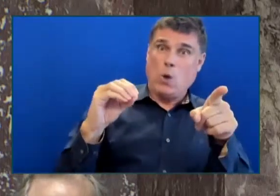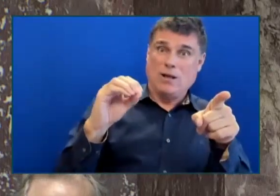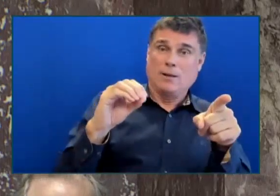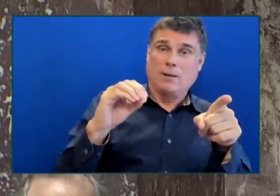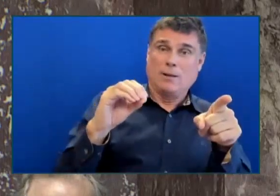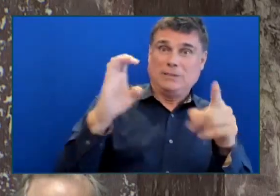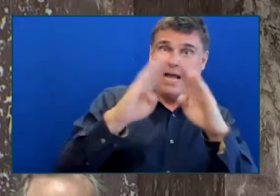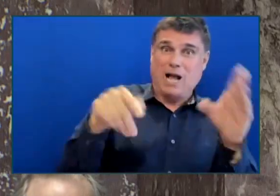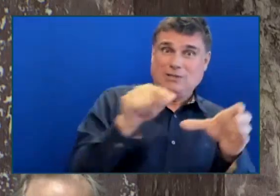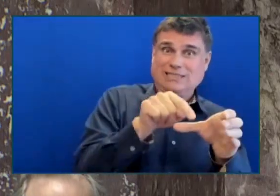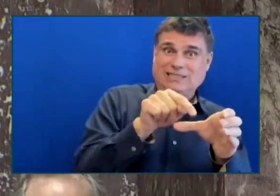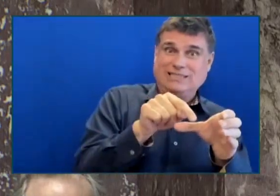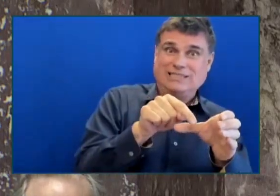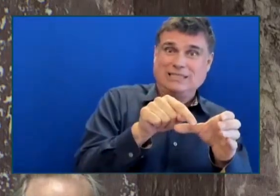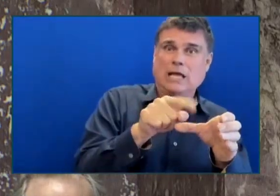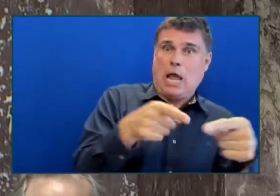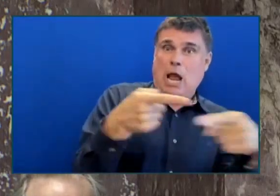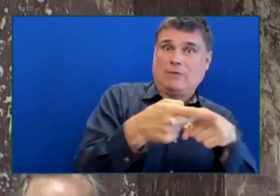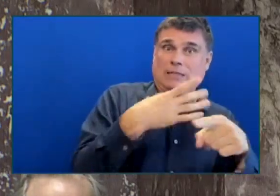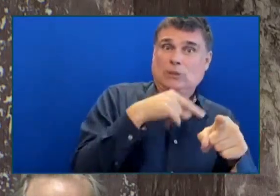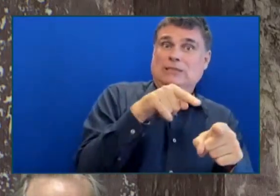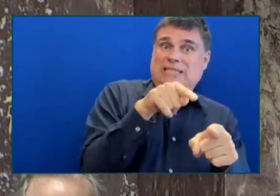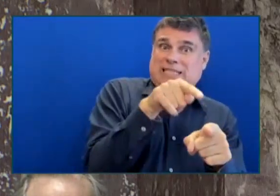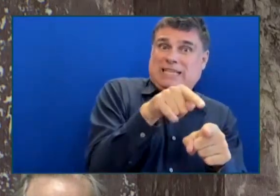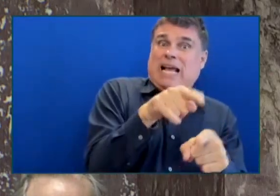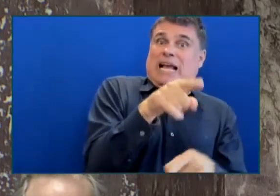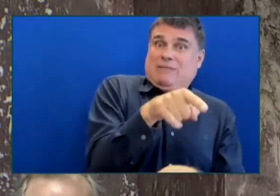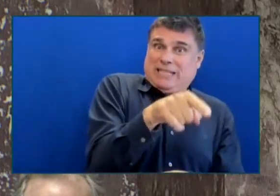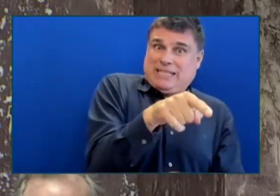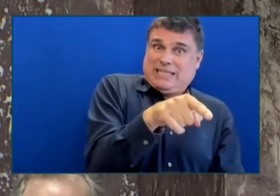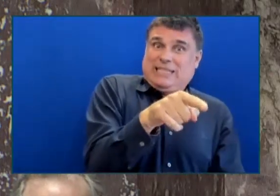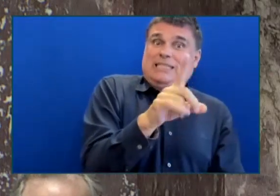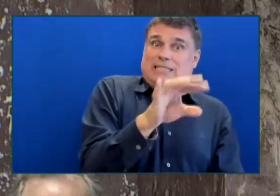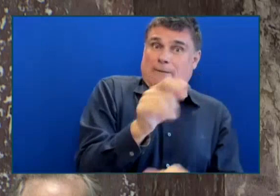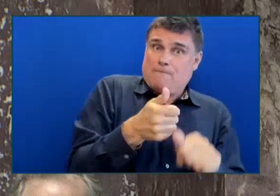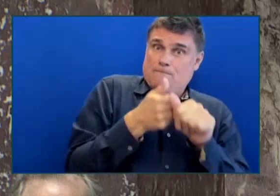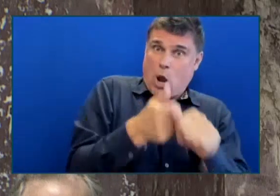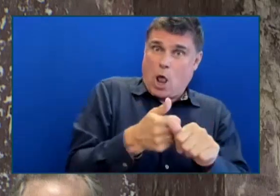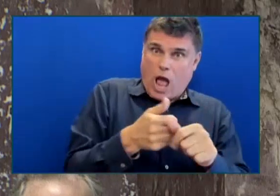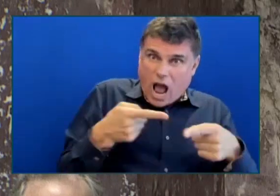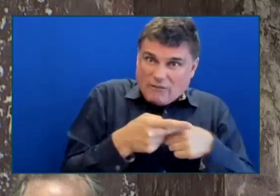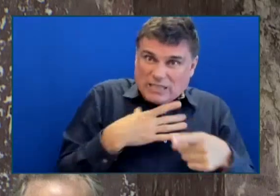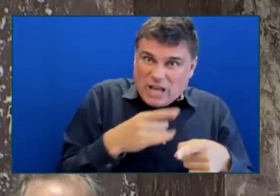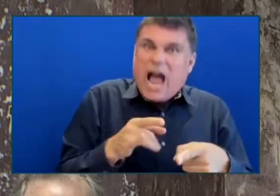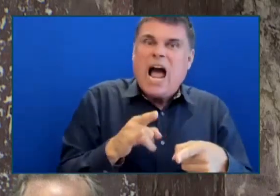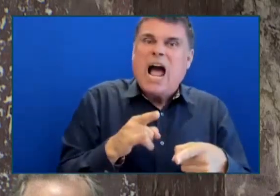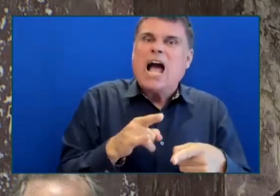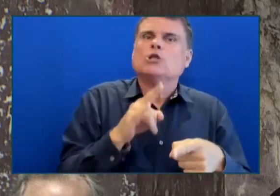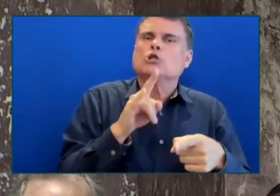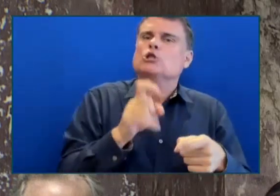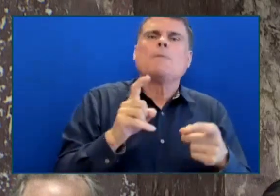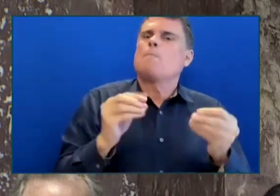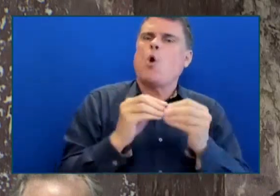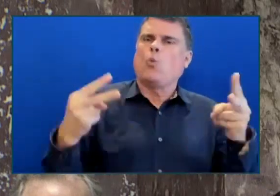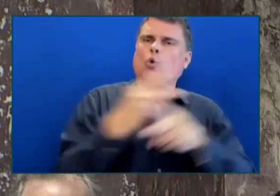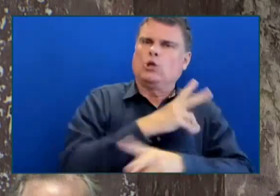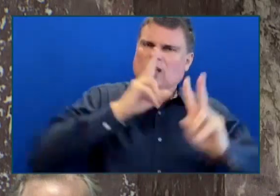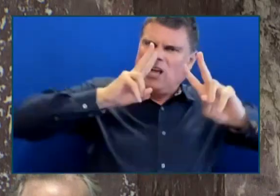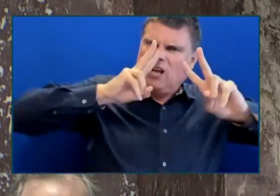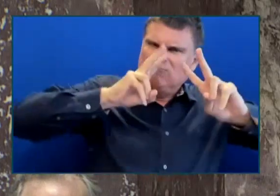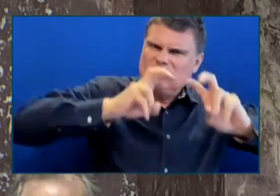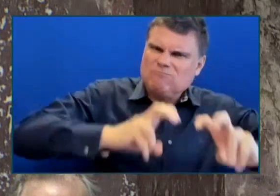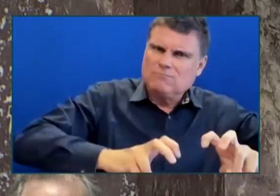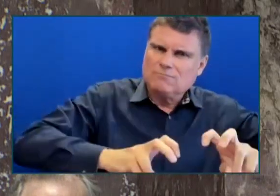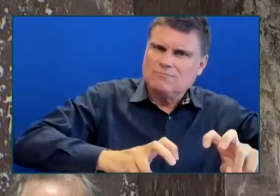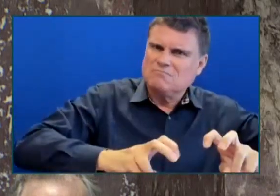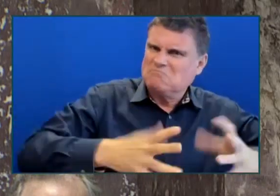wouldn't have to have the forensic investigation. We wouldn't have to have the information that we have here. Now, the members across the way know that they